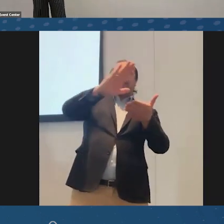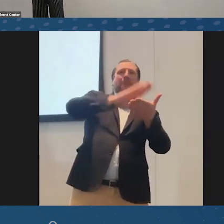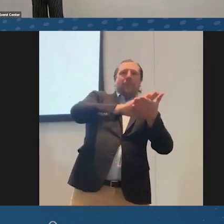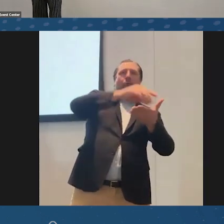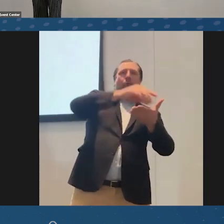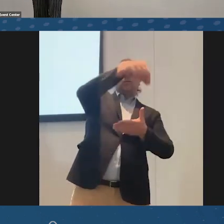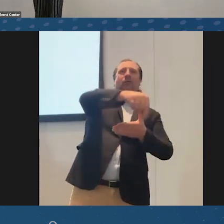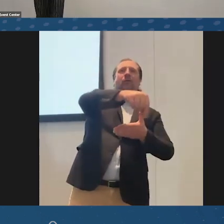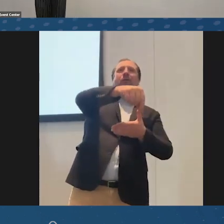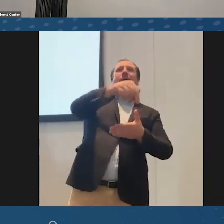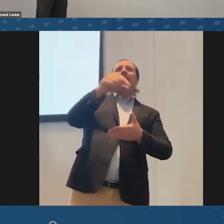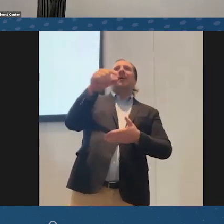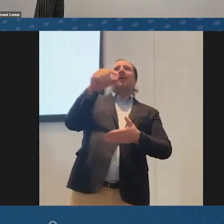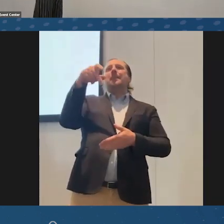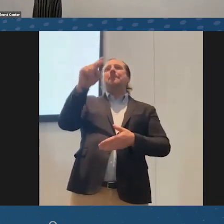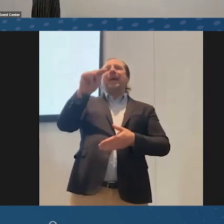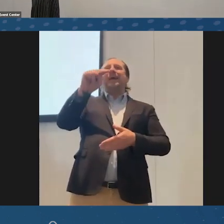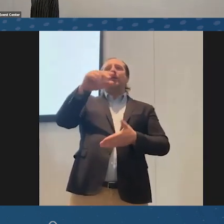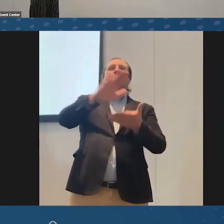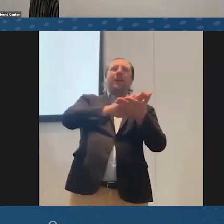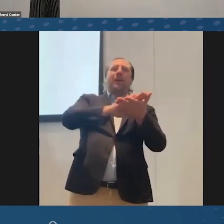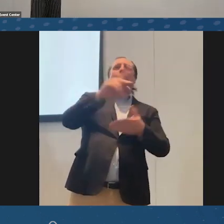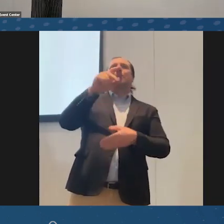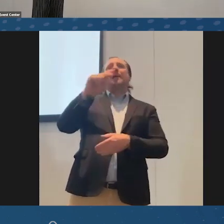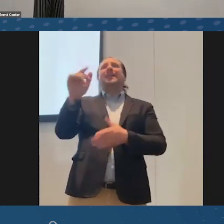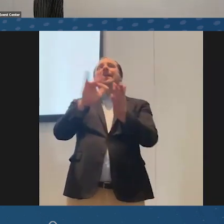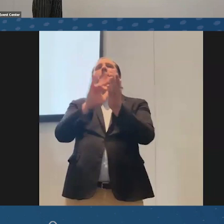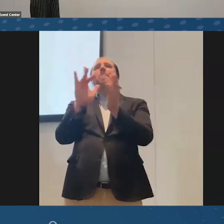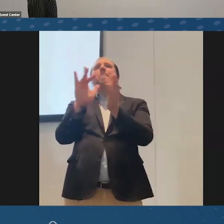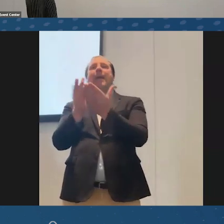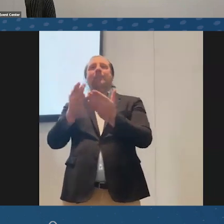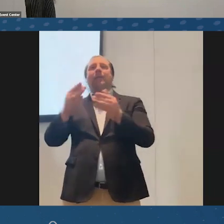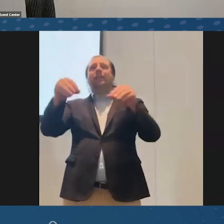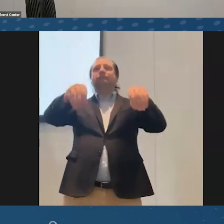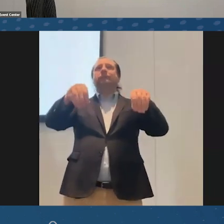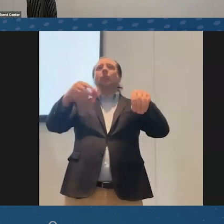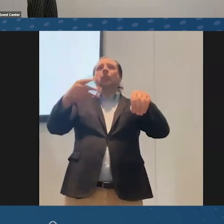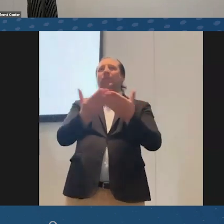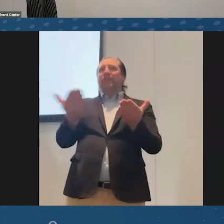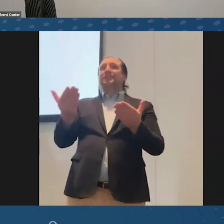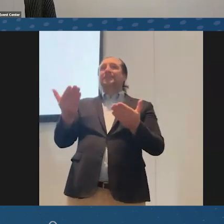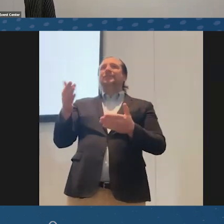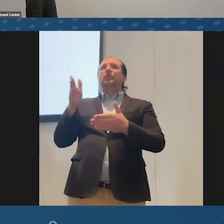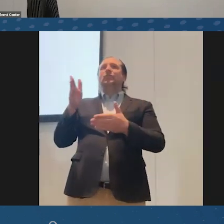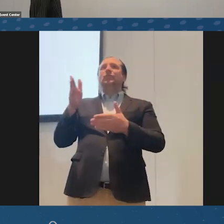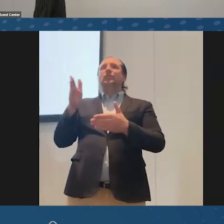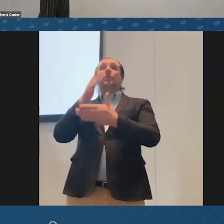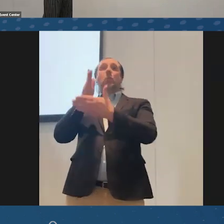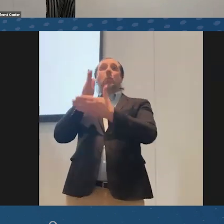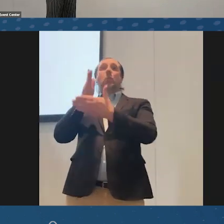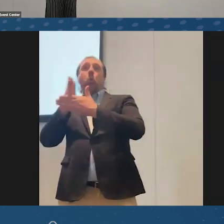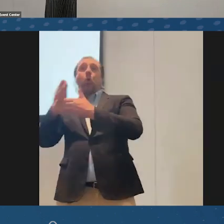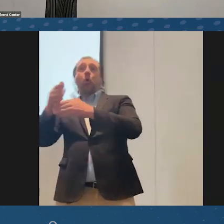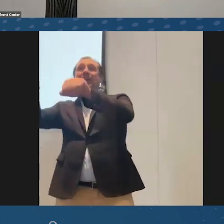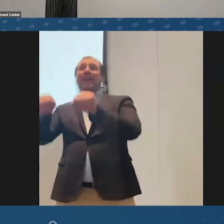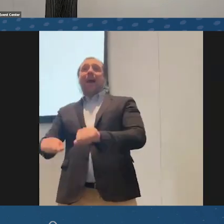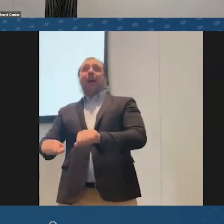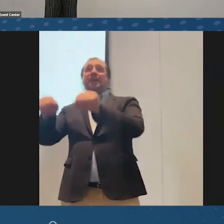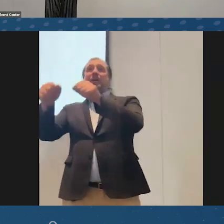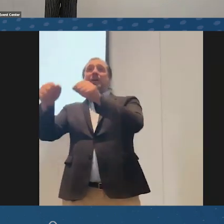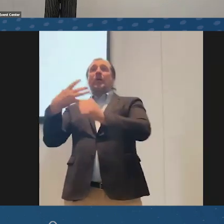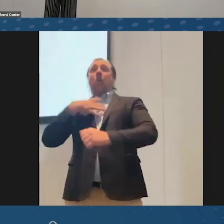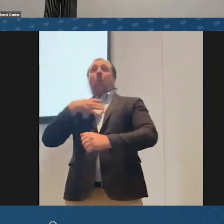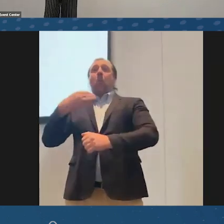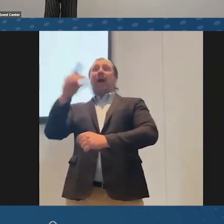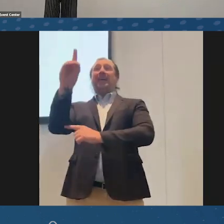a Bible. Now, our application described this photo as a wood cabinet with a white device and a white